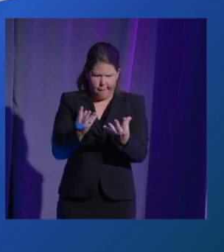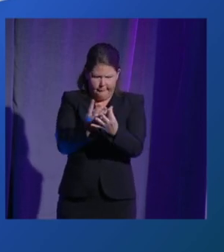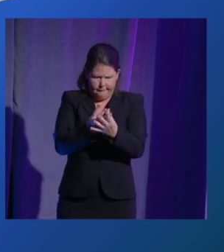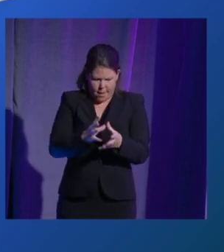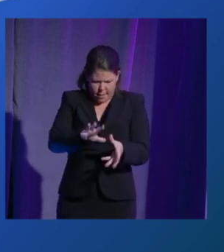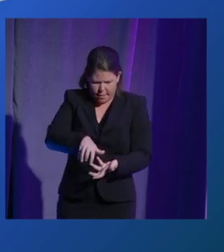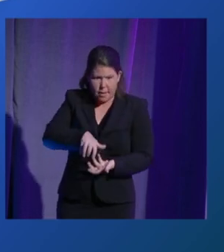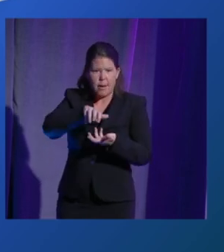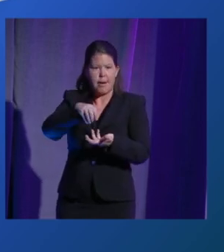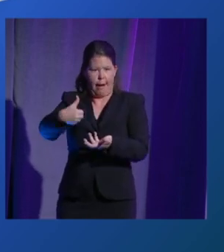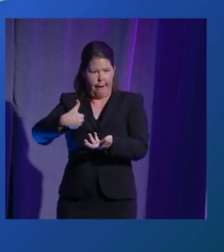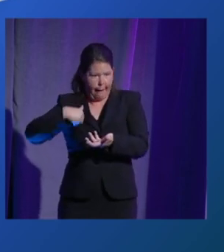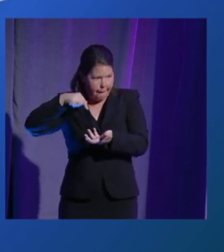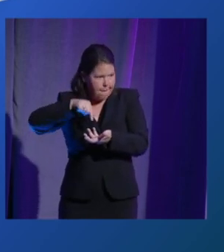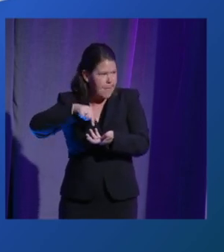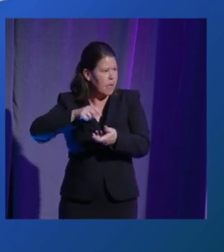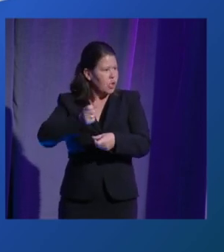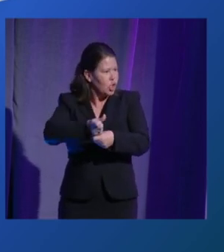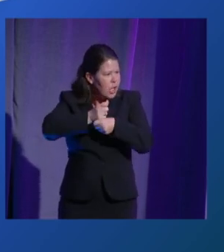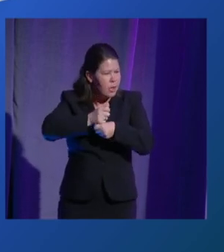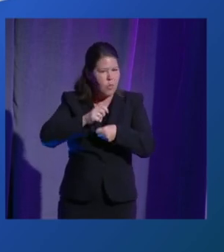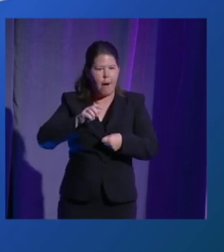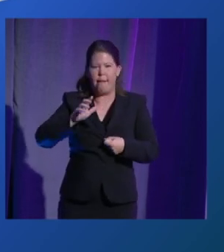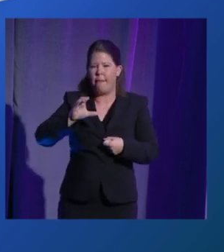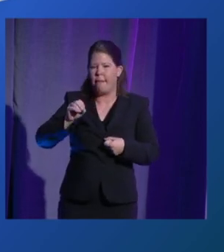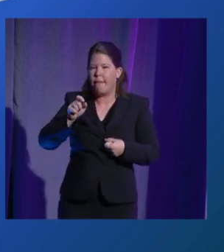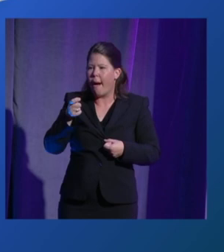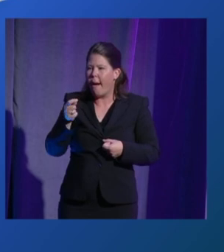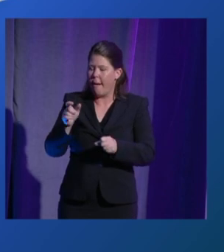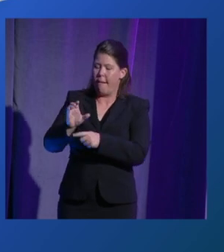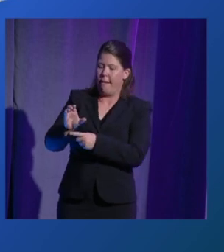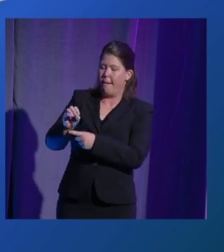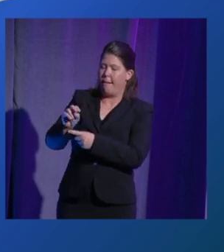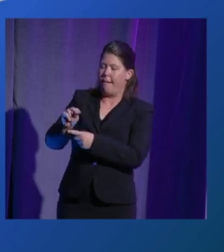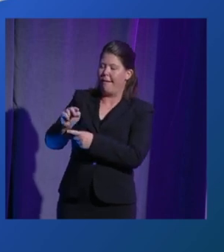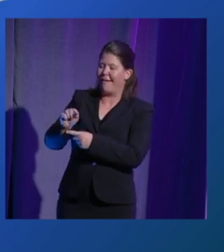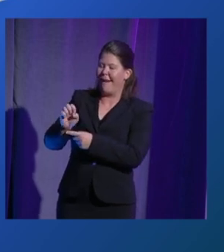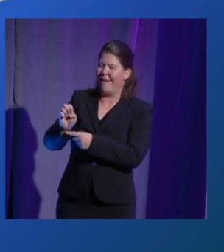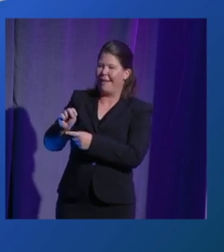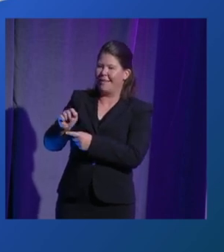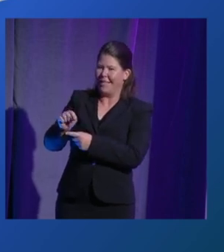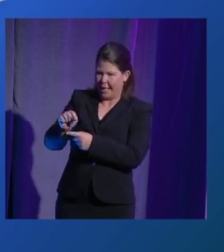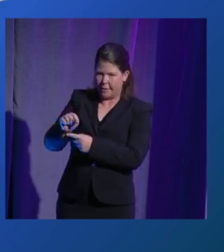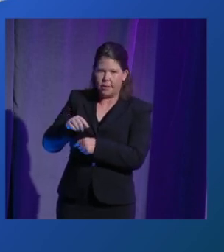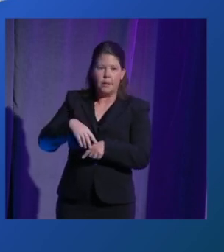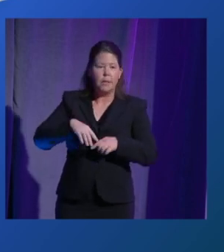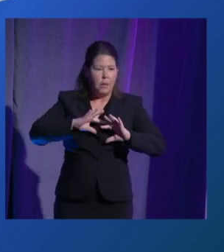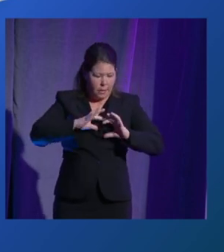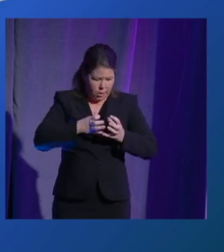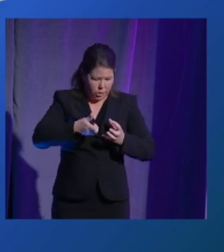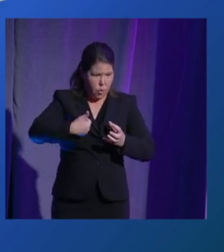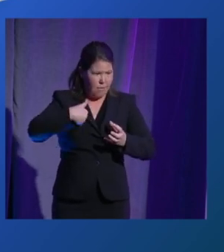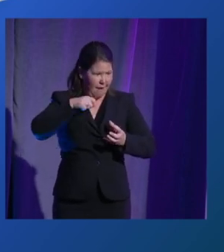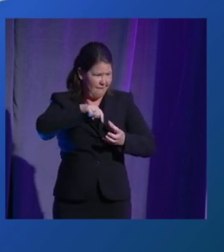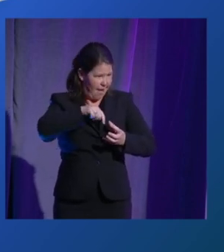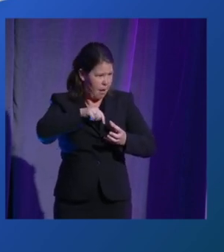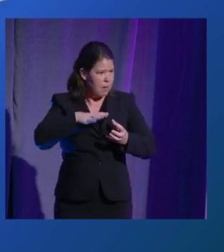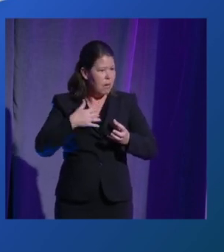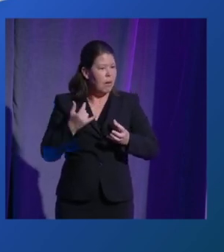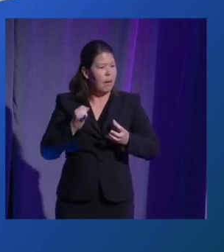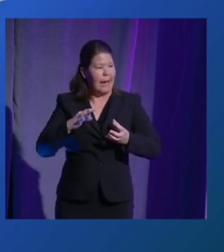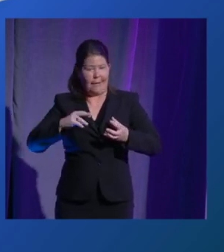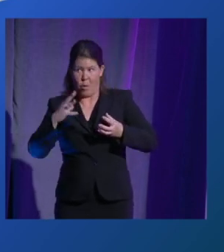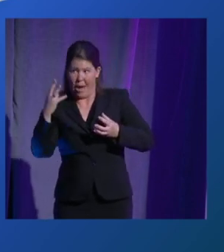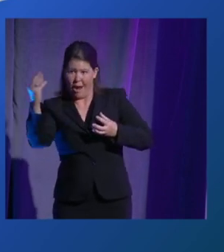so with that type of capability you know there's an upside we heard about you know the per that are potentially